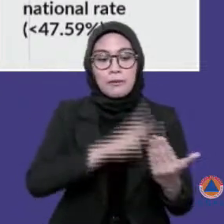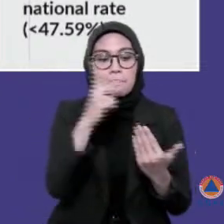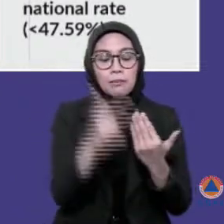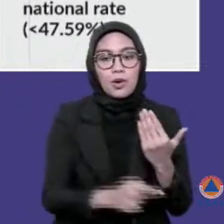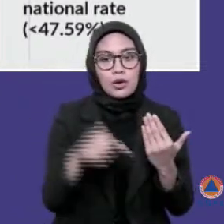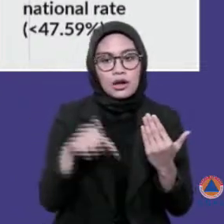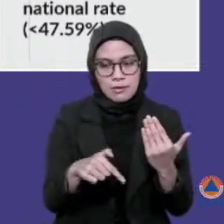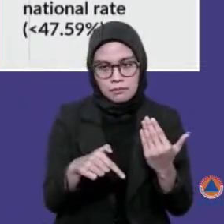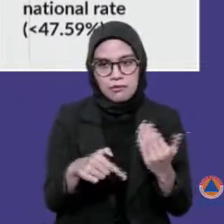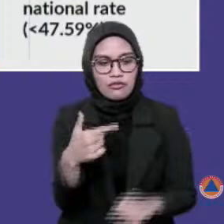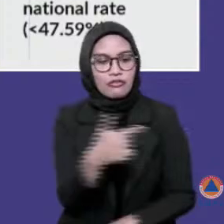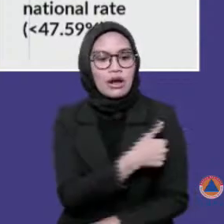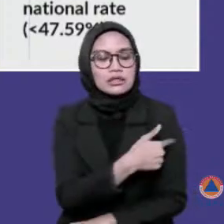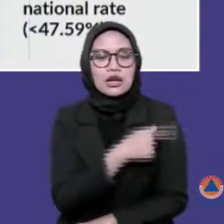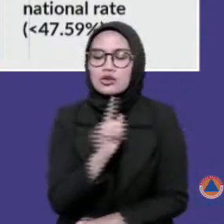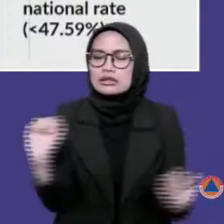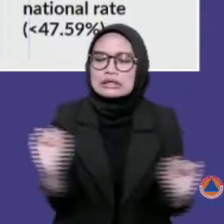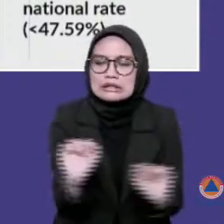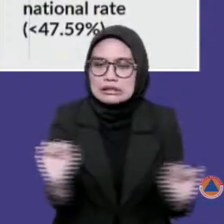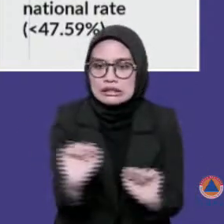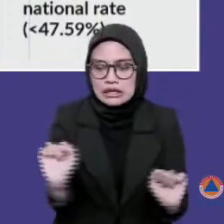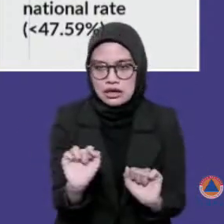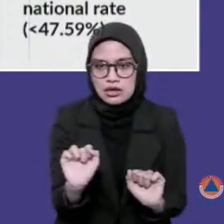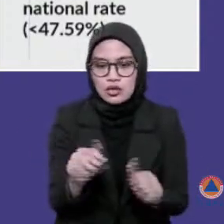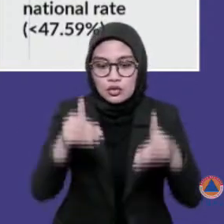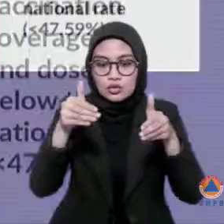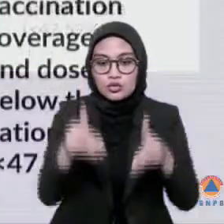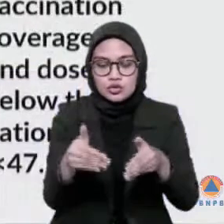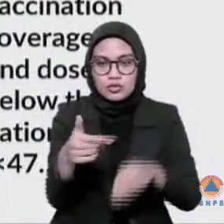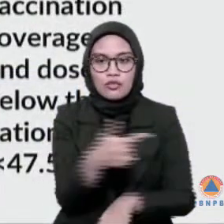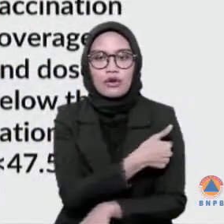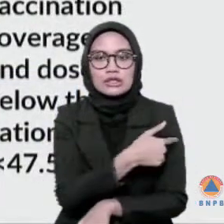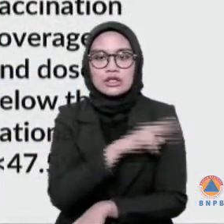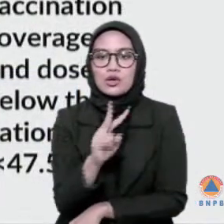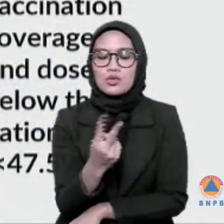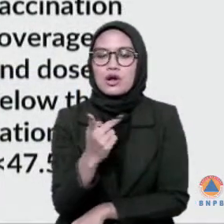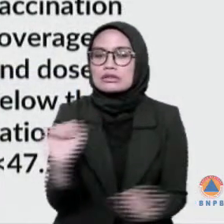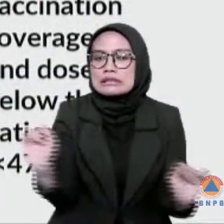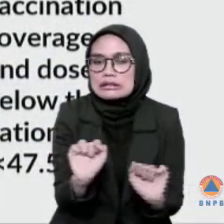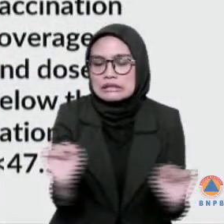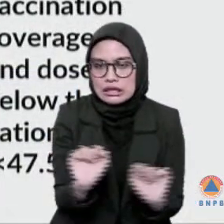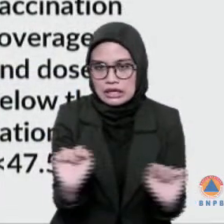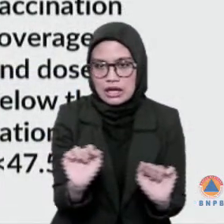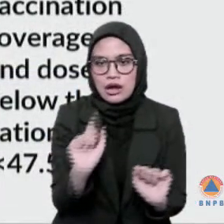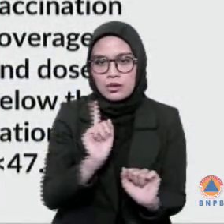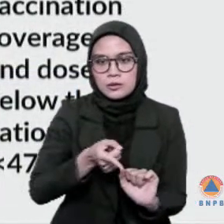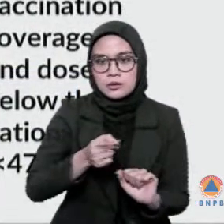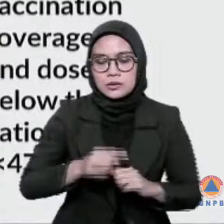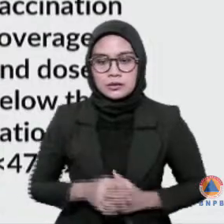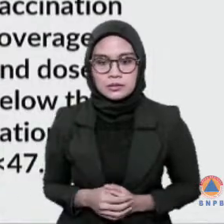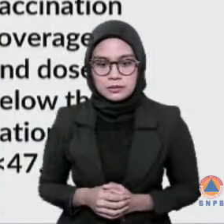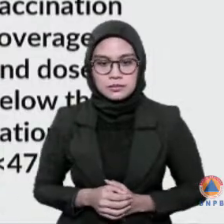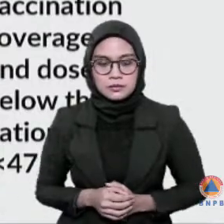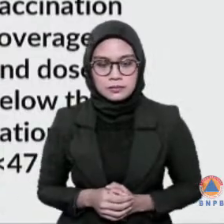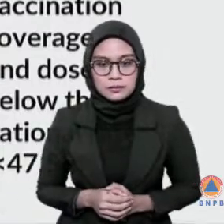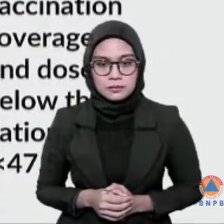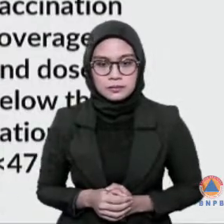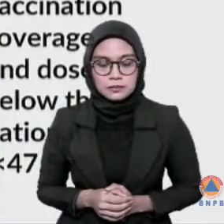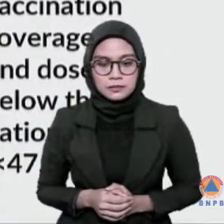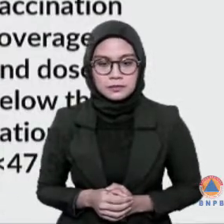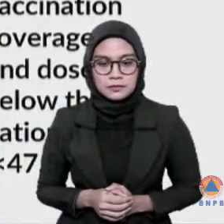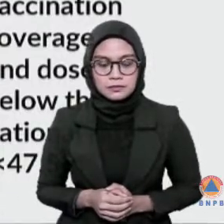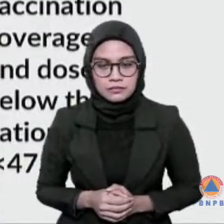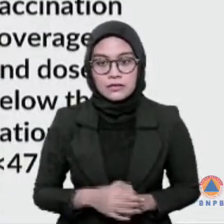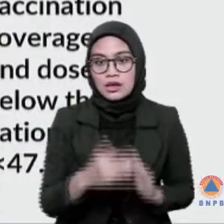especially the second dose of vaccines, to provide maximum protections. And currently, the achievement of